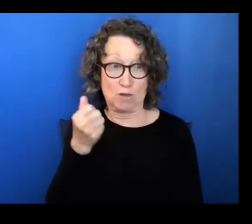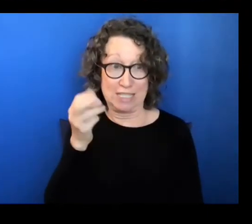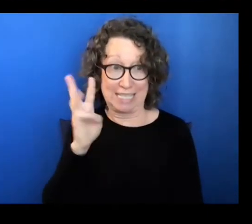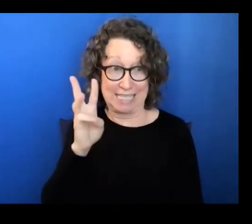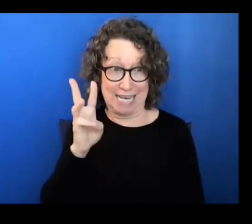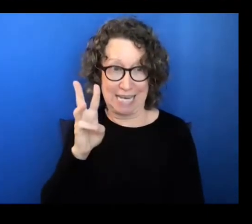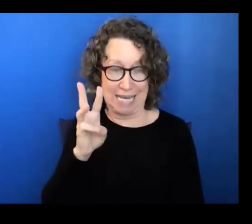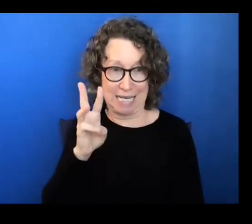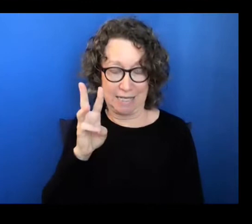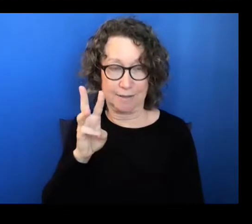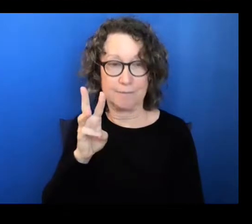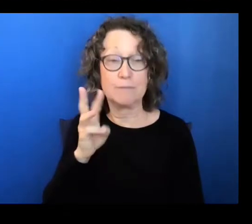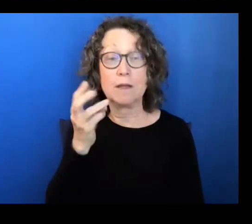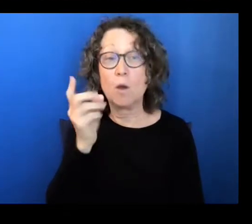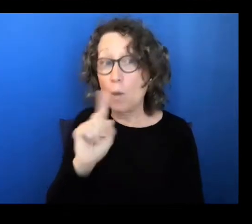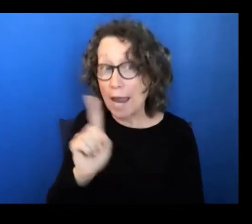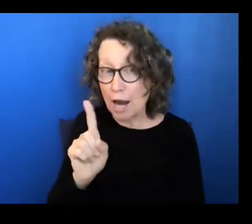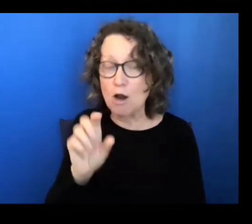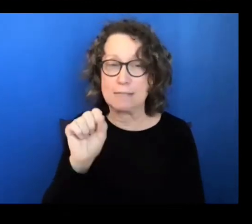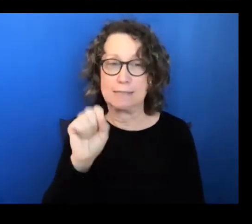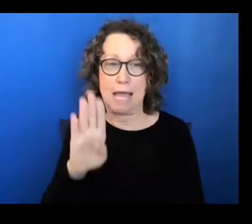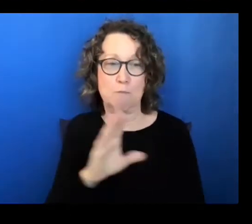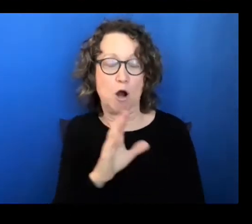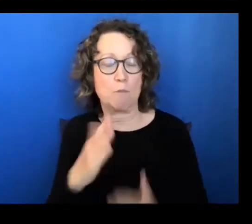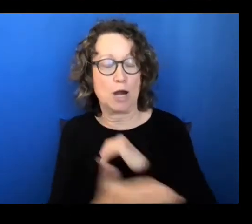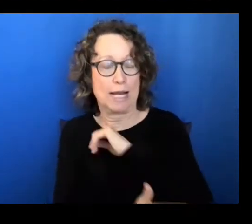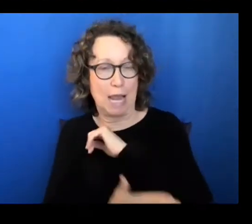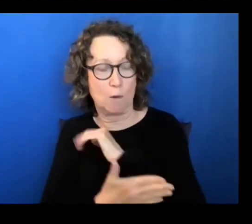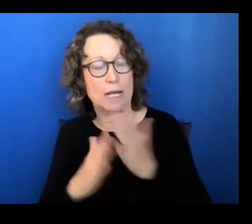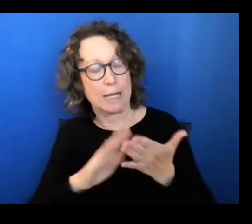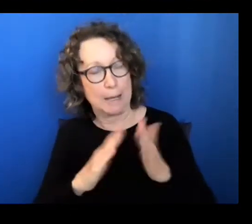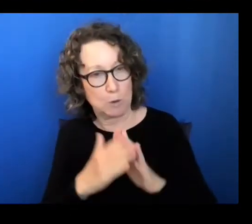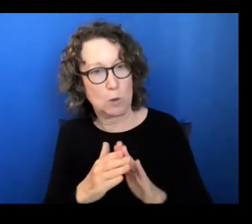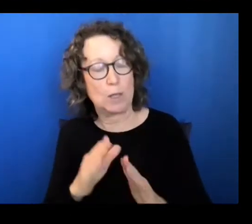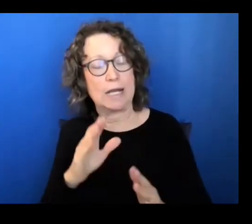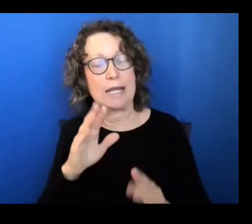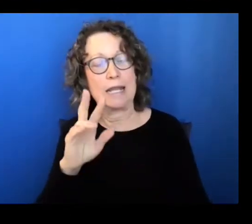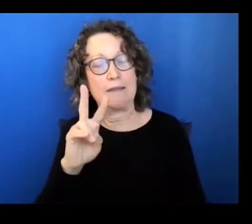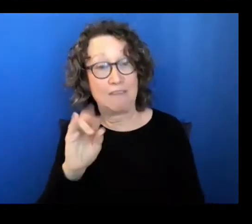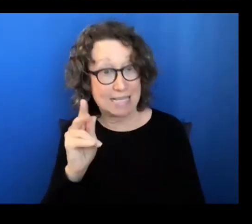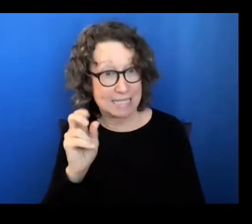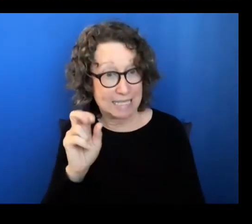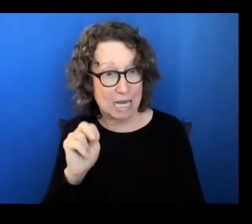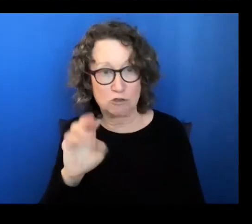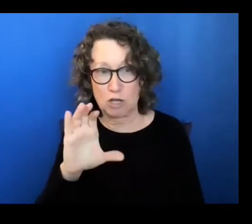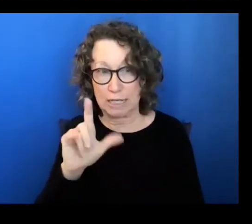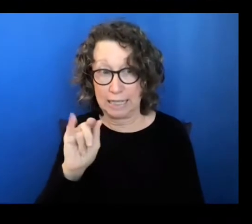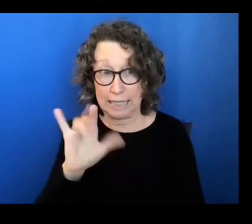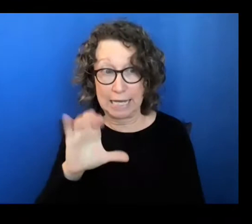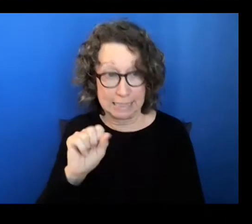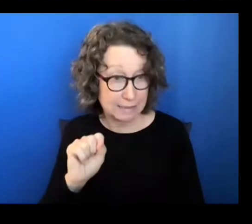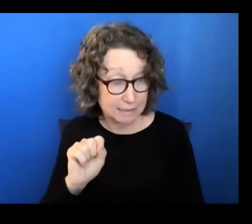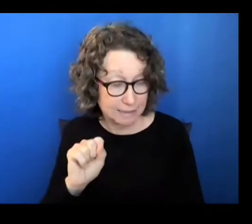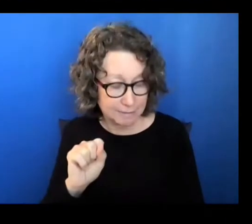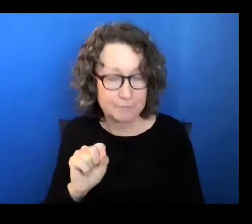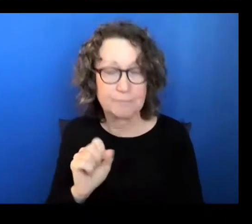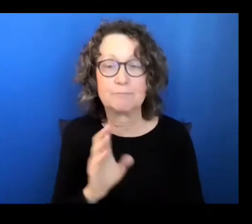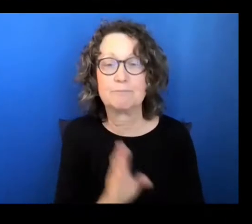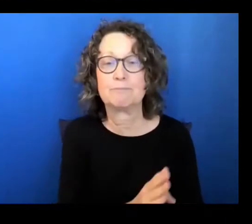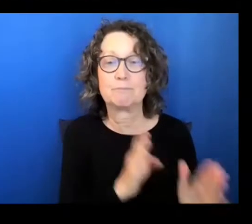plus at only our Santa Barbara County community vaccination clinics. Next.